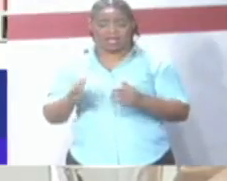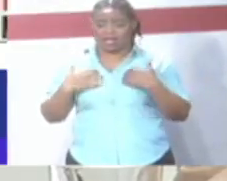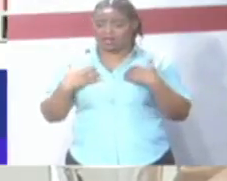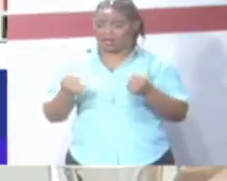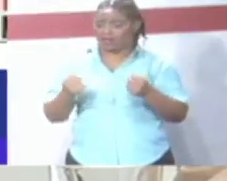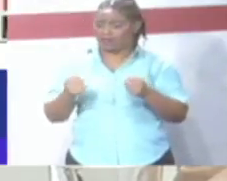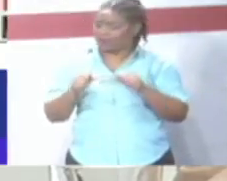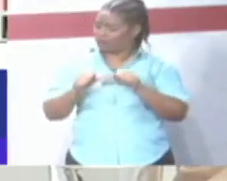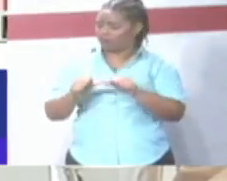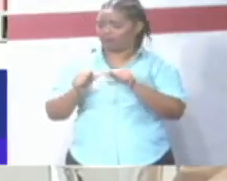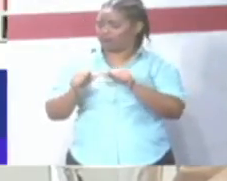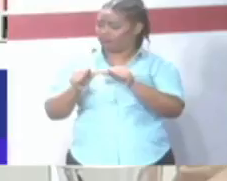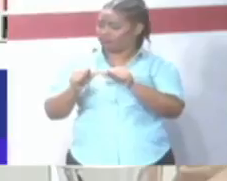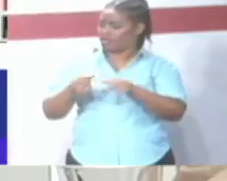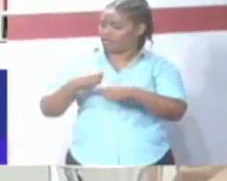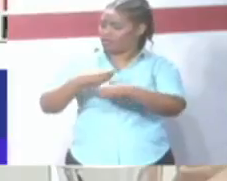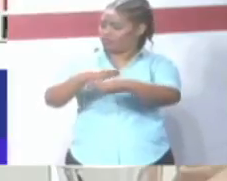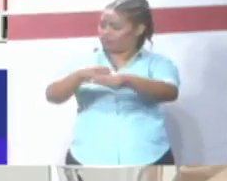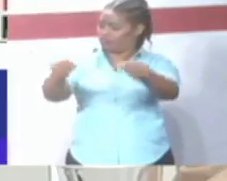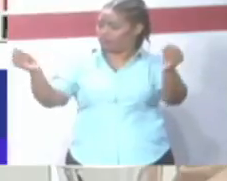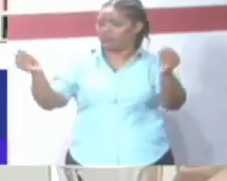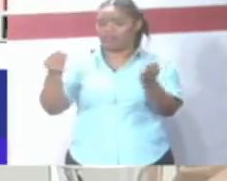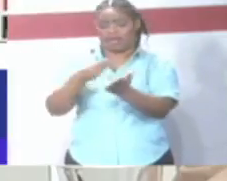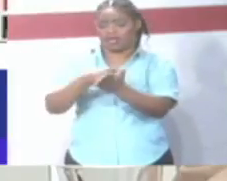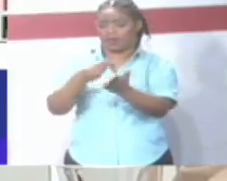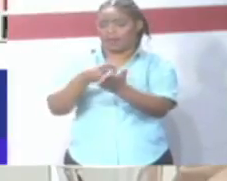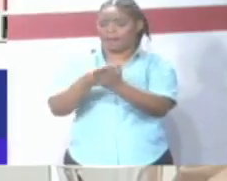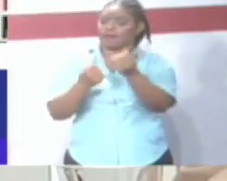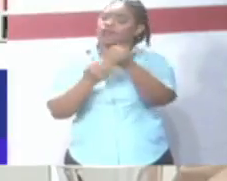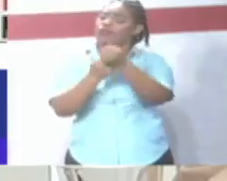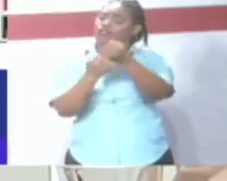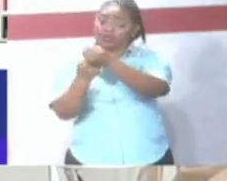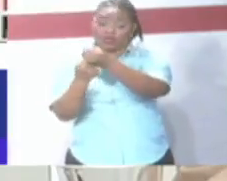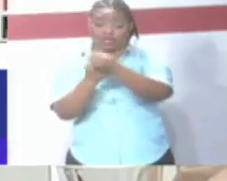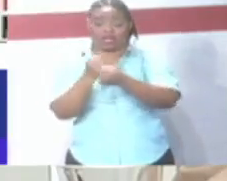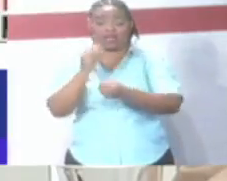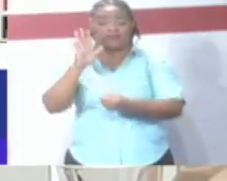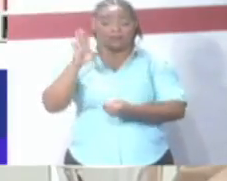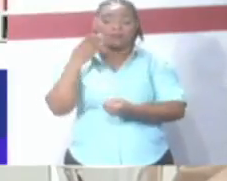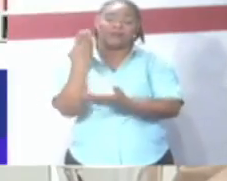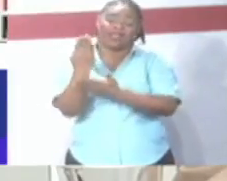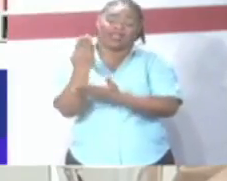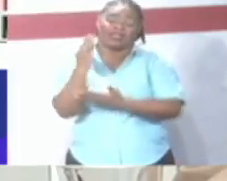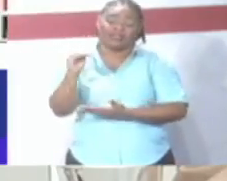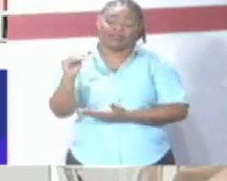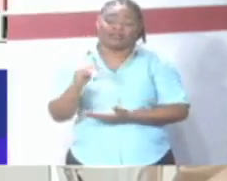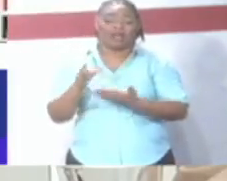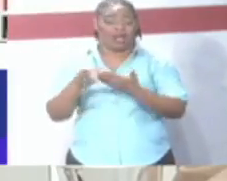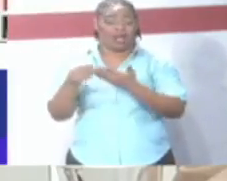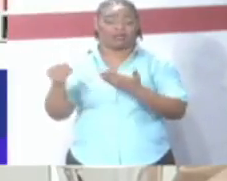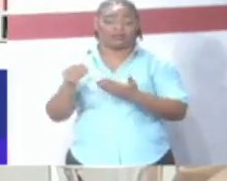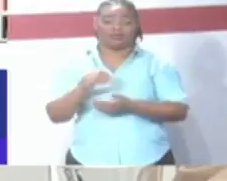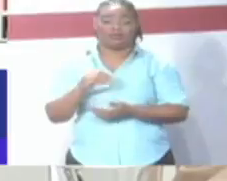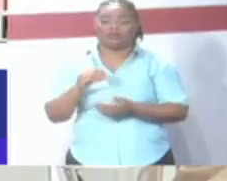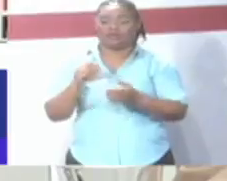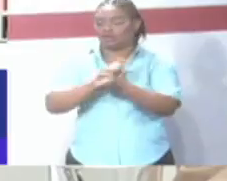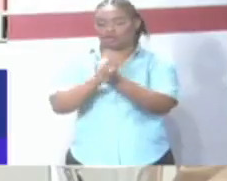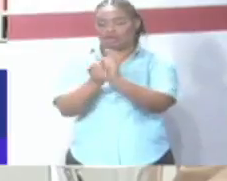allocated in about $6 billion across the board. That has not been significantly